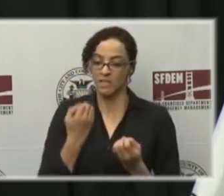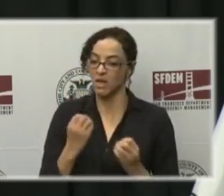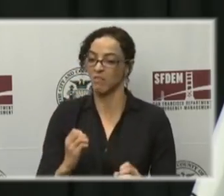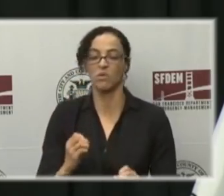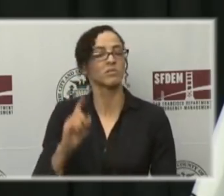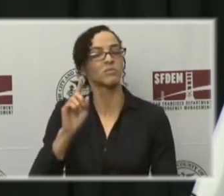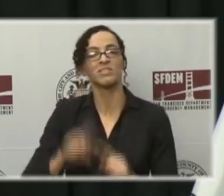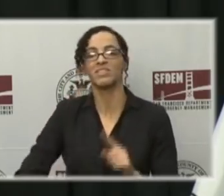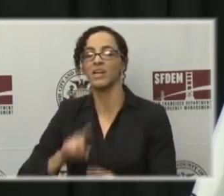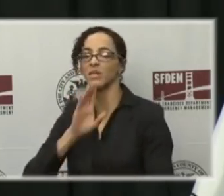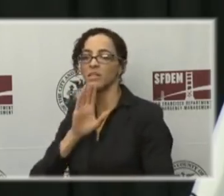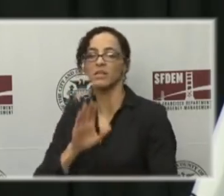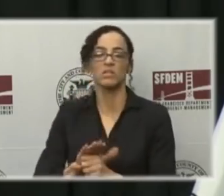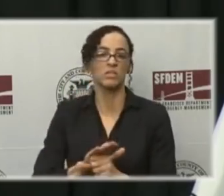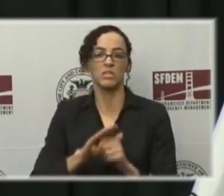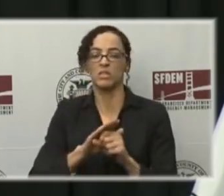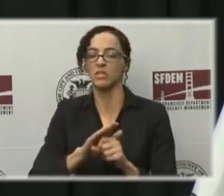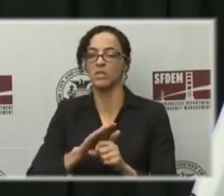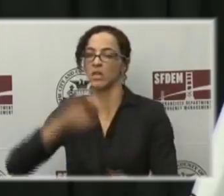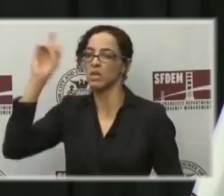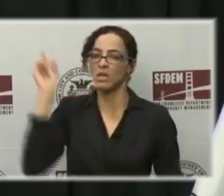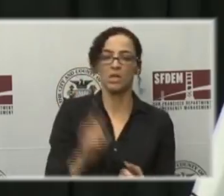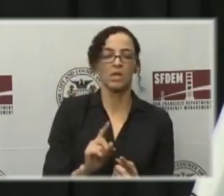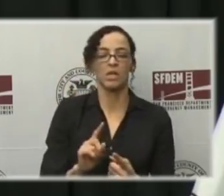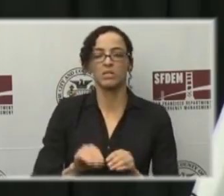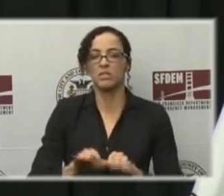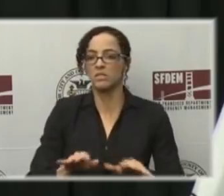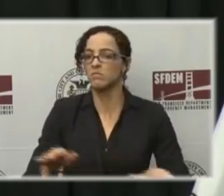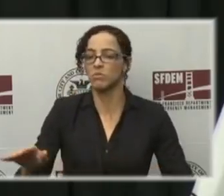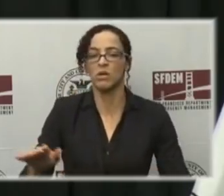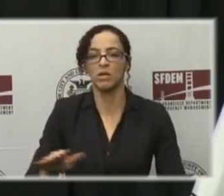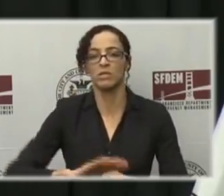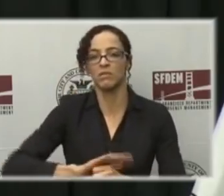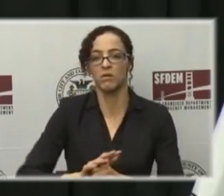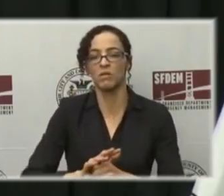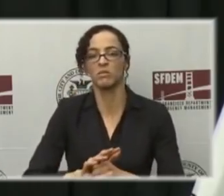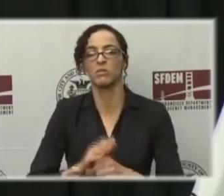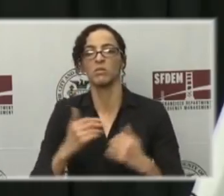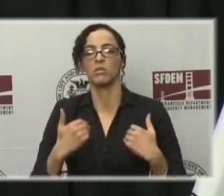374 cases and 6 deaths due to coronavirus in San Francisco.